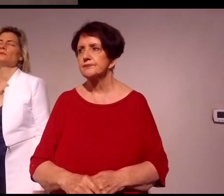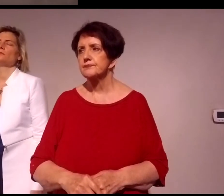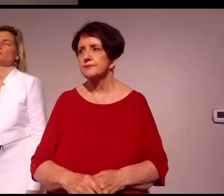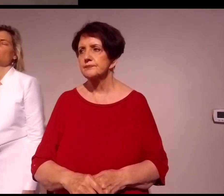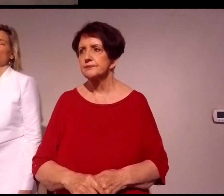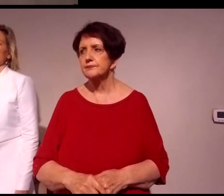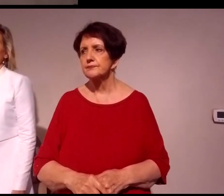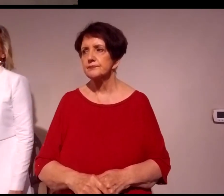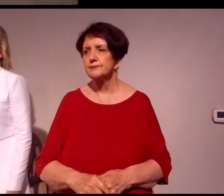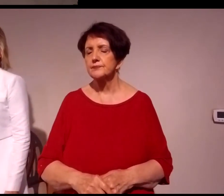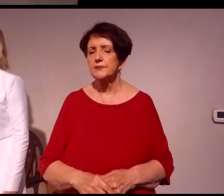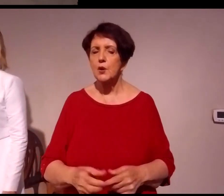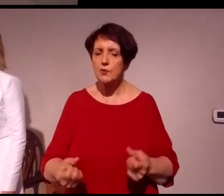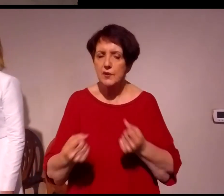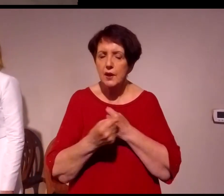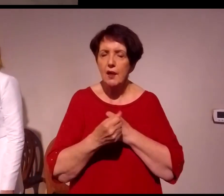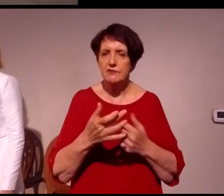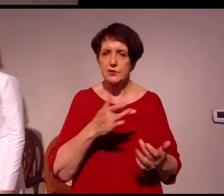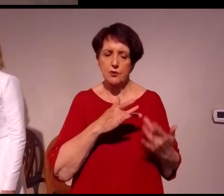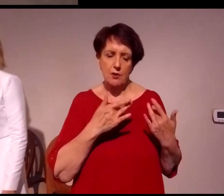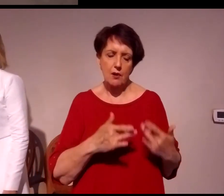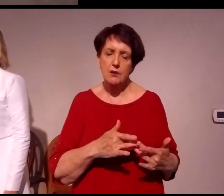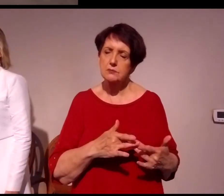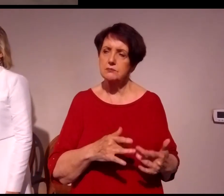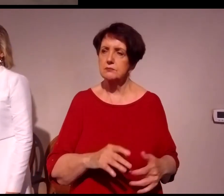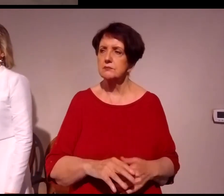and with love in our hearts.